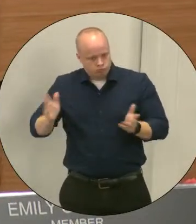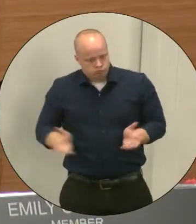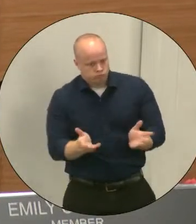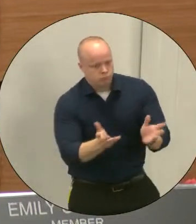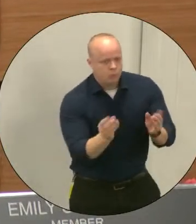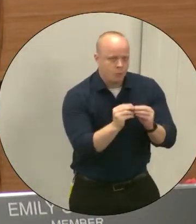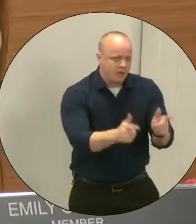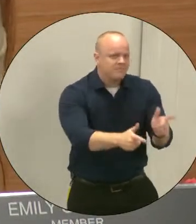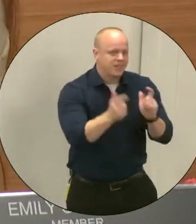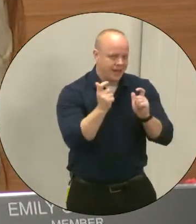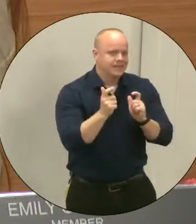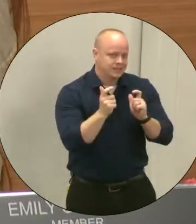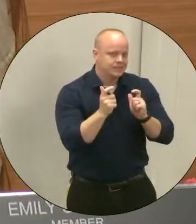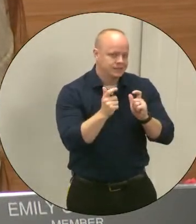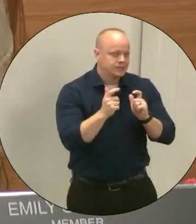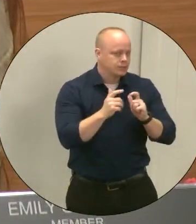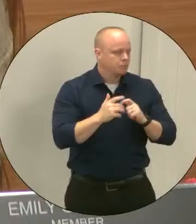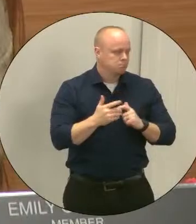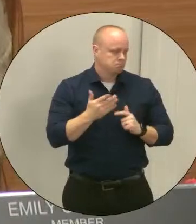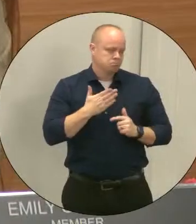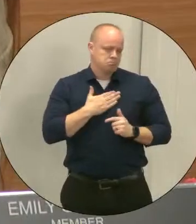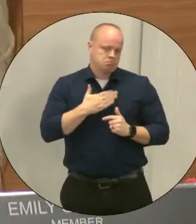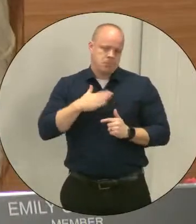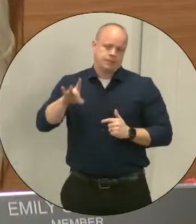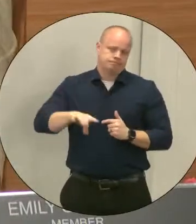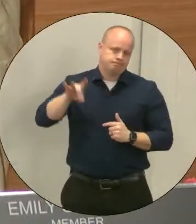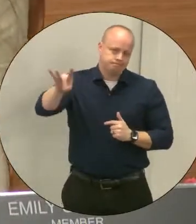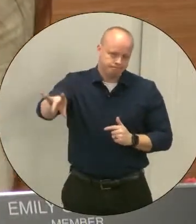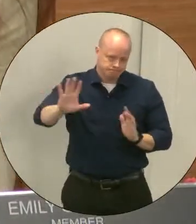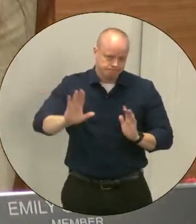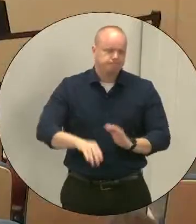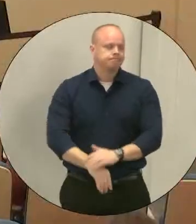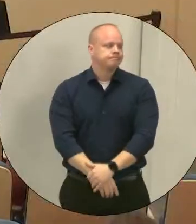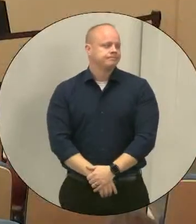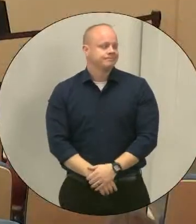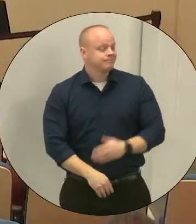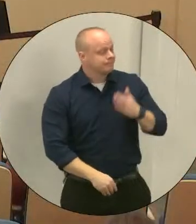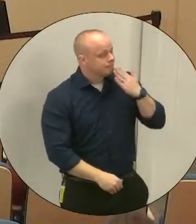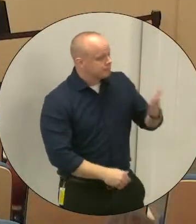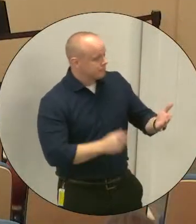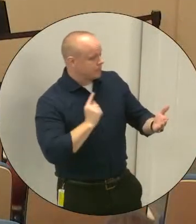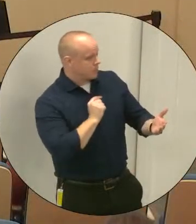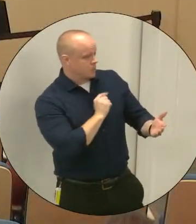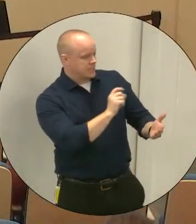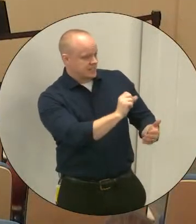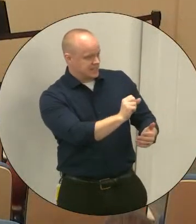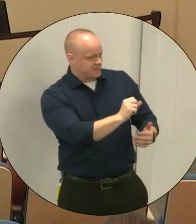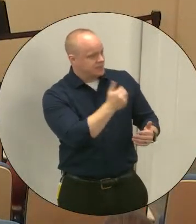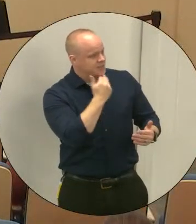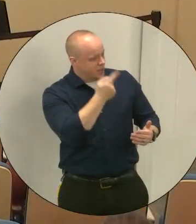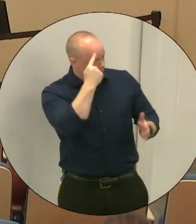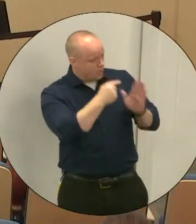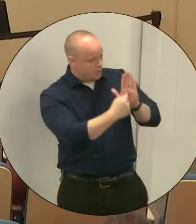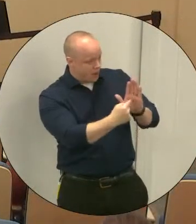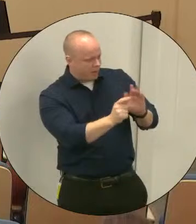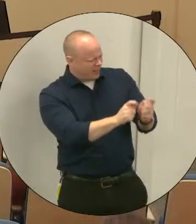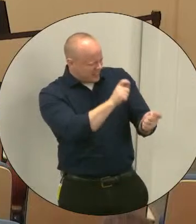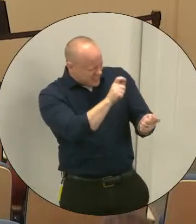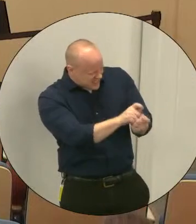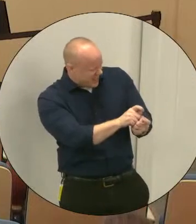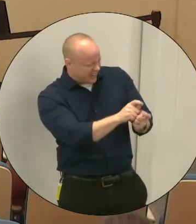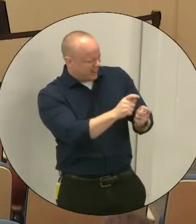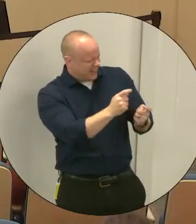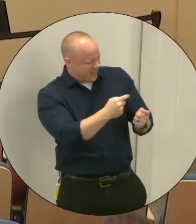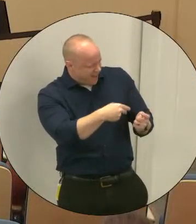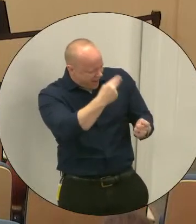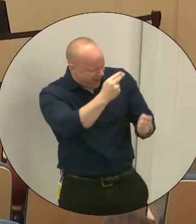forward. So that's my thought process. Thank you, Trustee Stevens, and thank you for modeling exactly, staying high